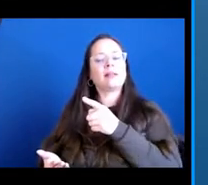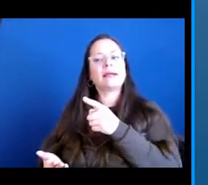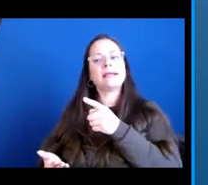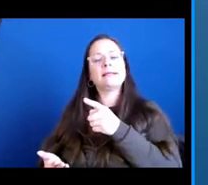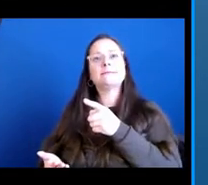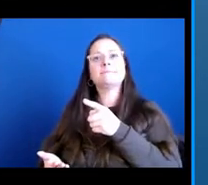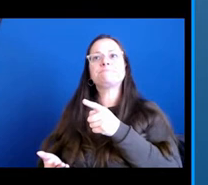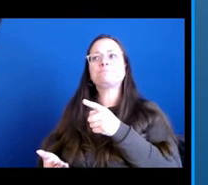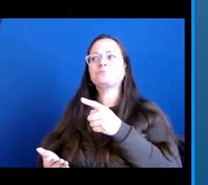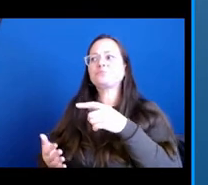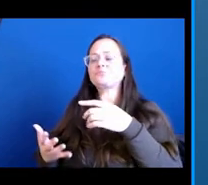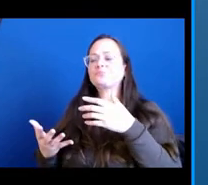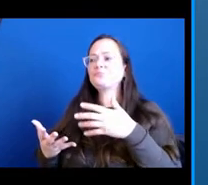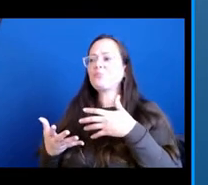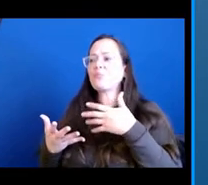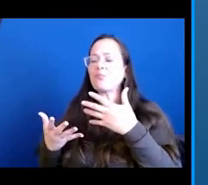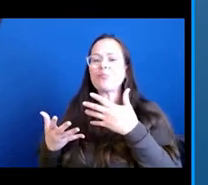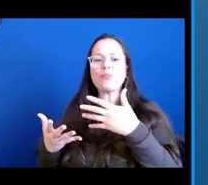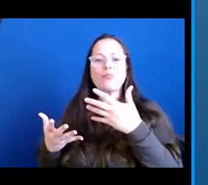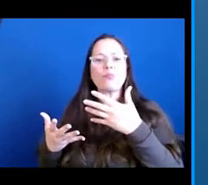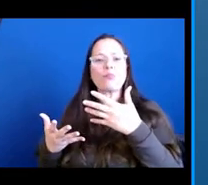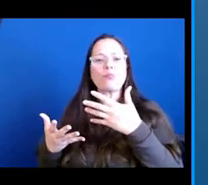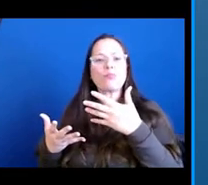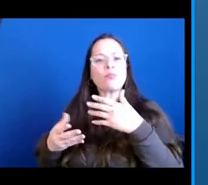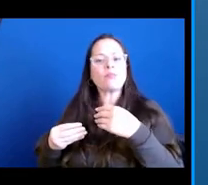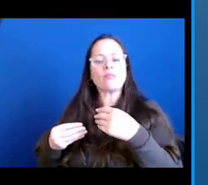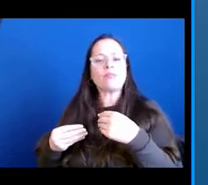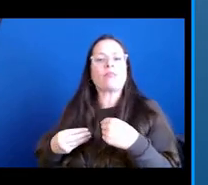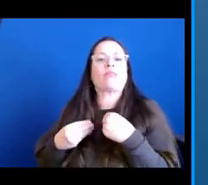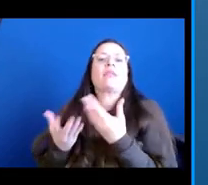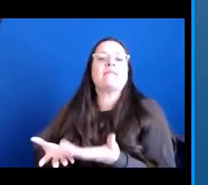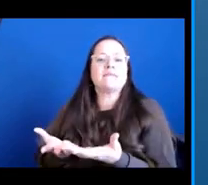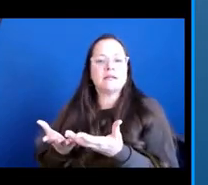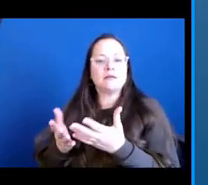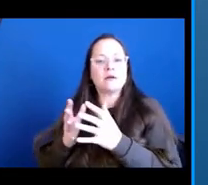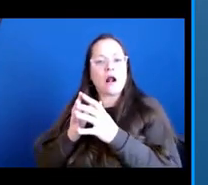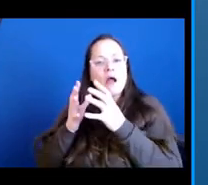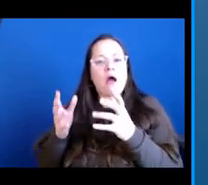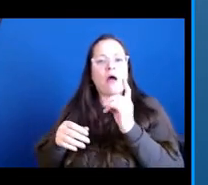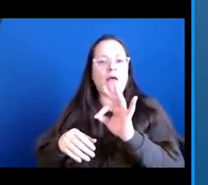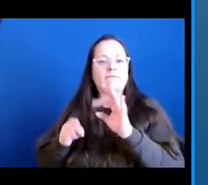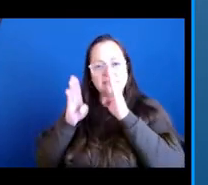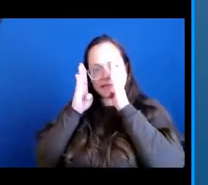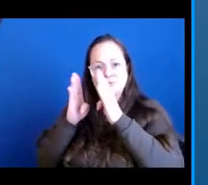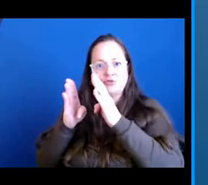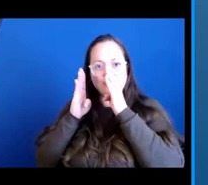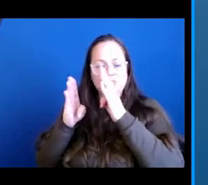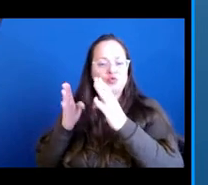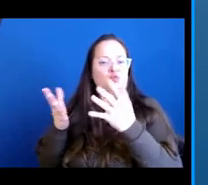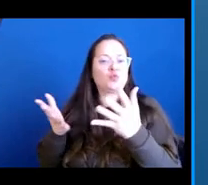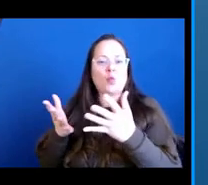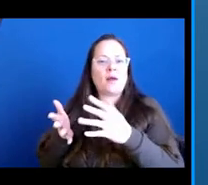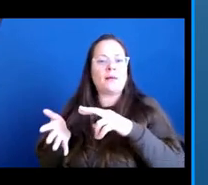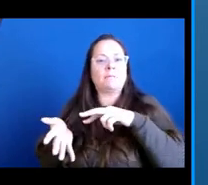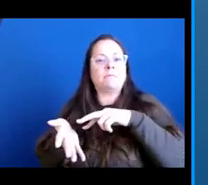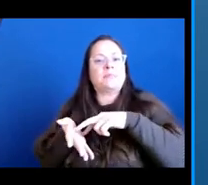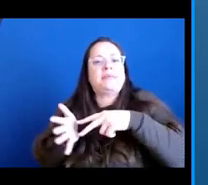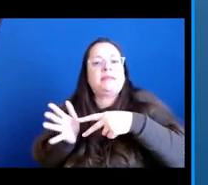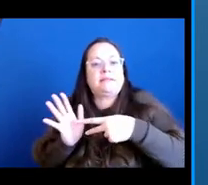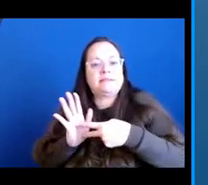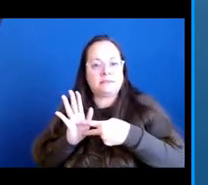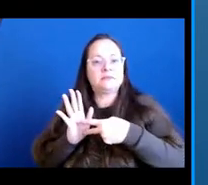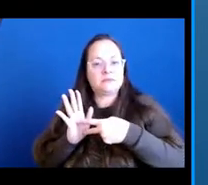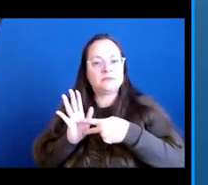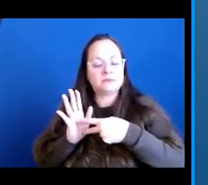our time and attention to what it means I feel that